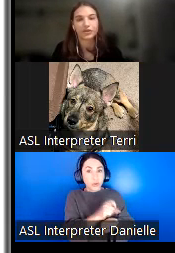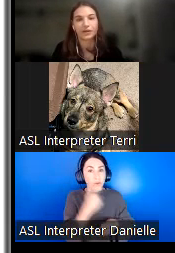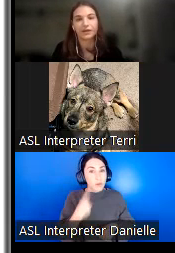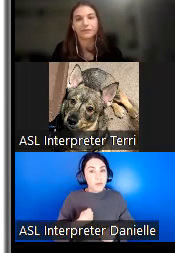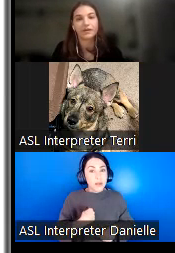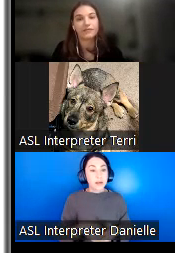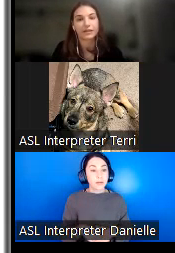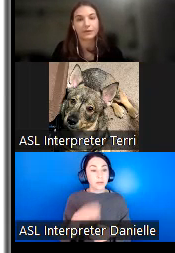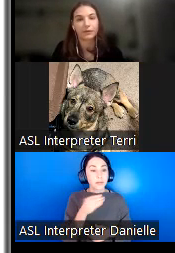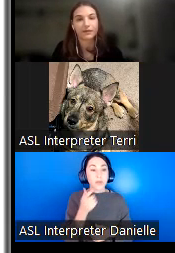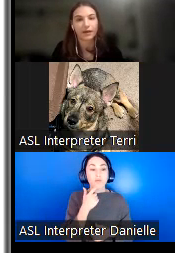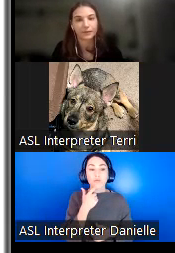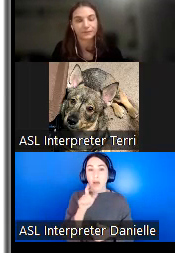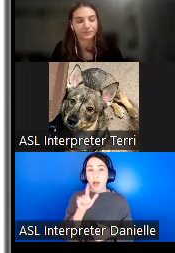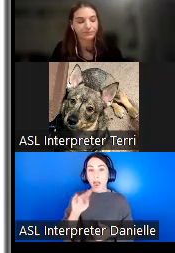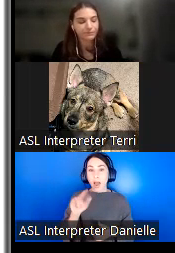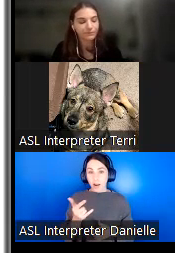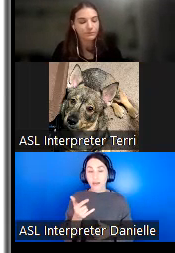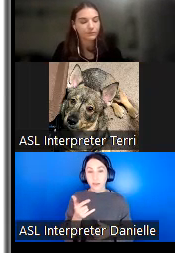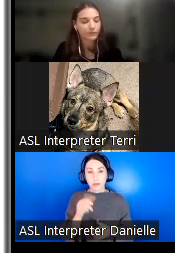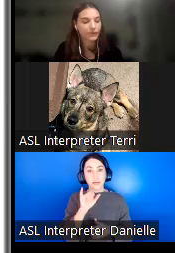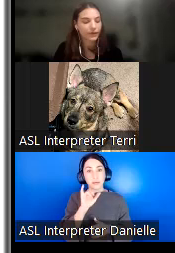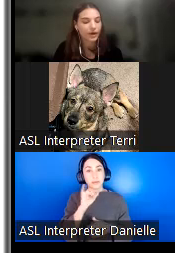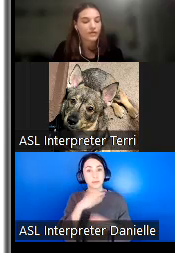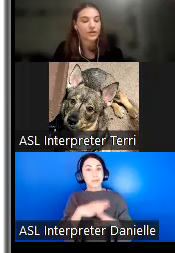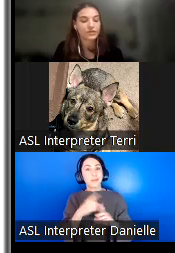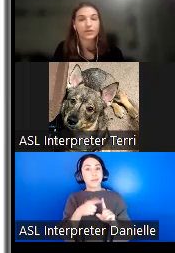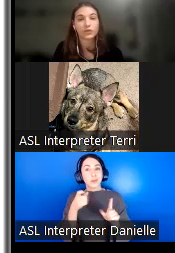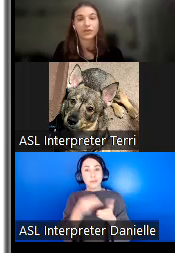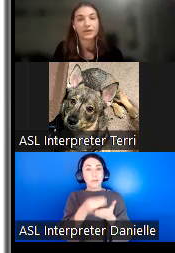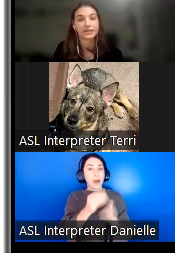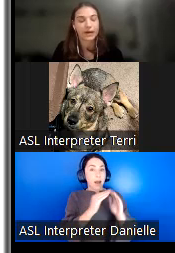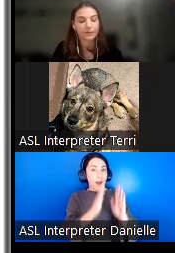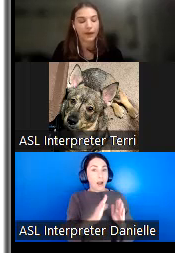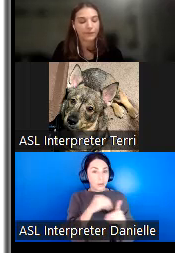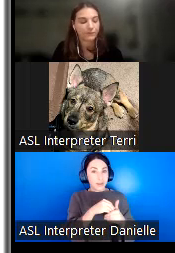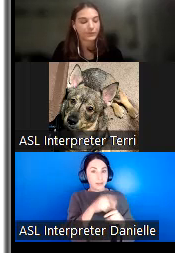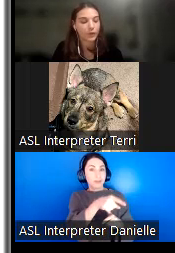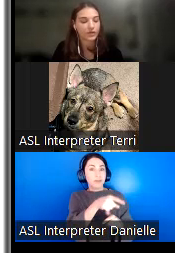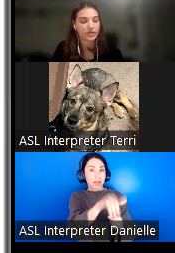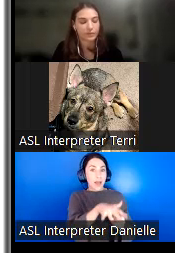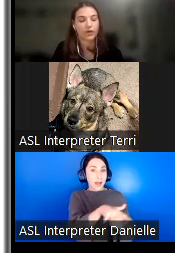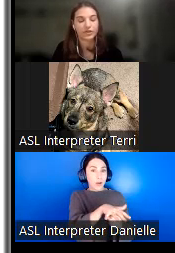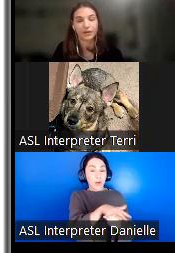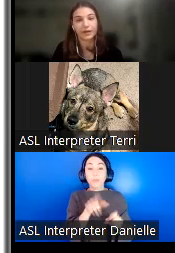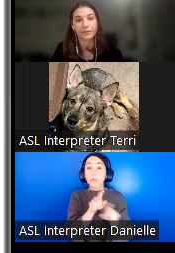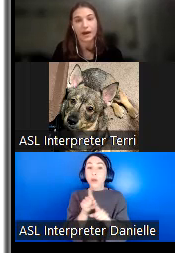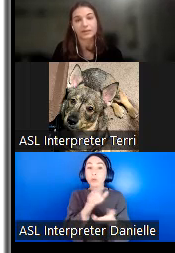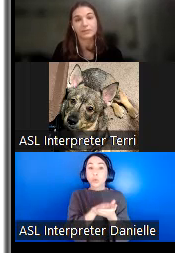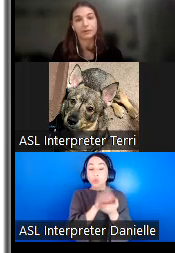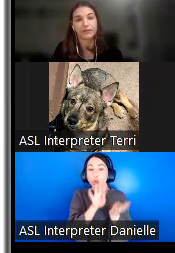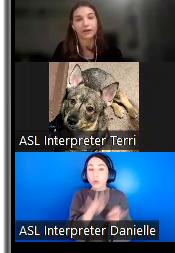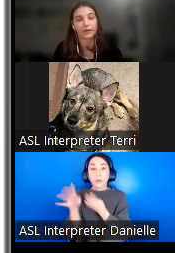which disproportionately affect people of color. There's also the school to prison pipeline, which